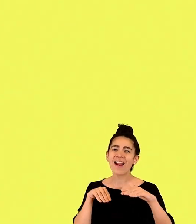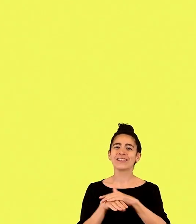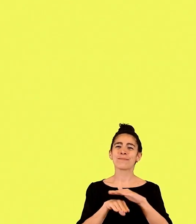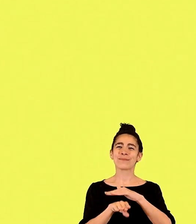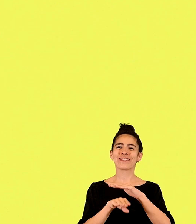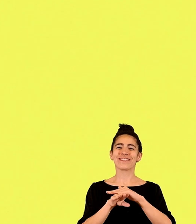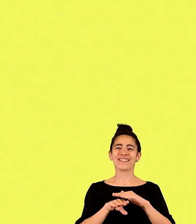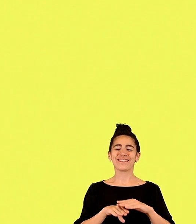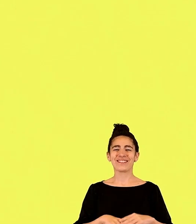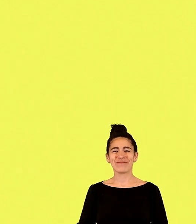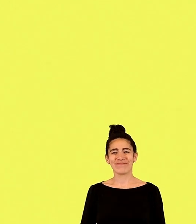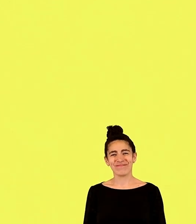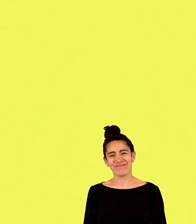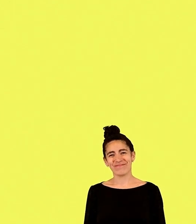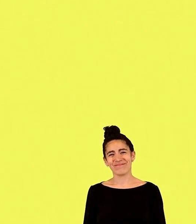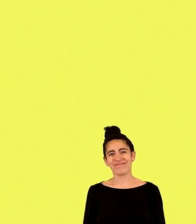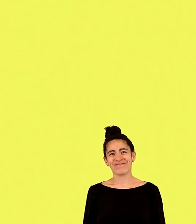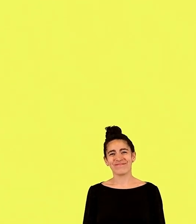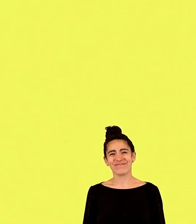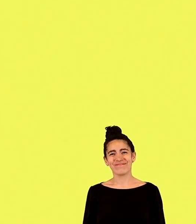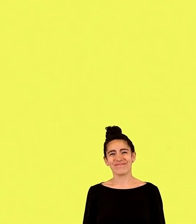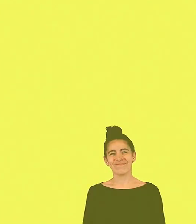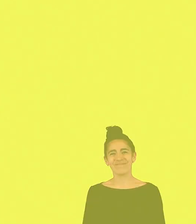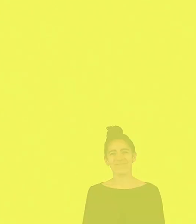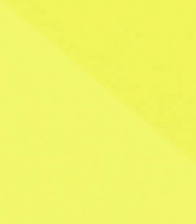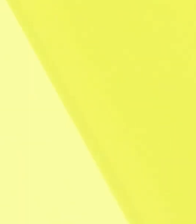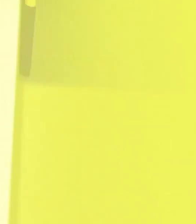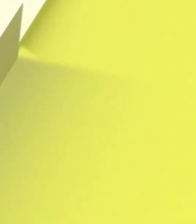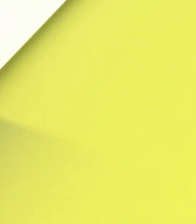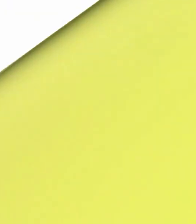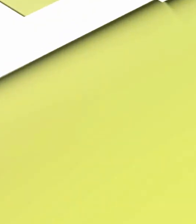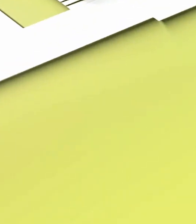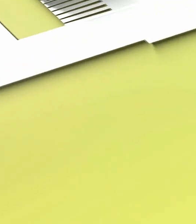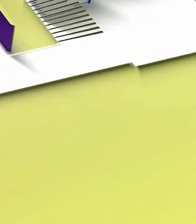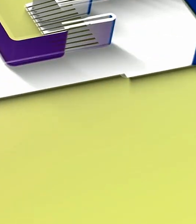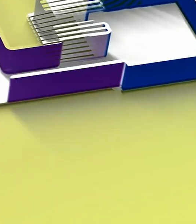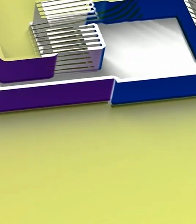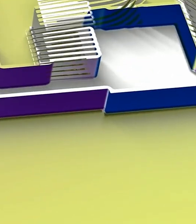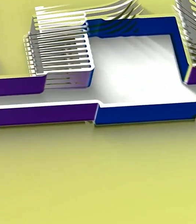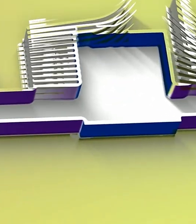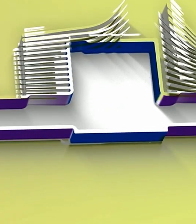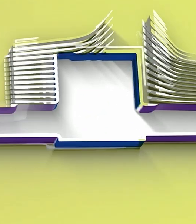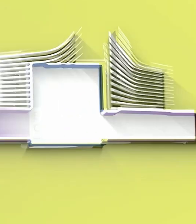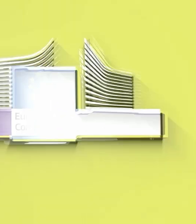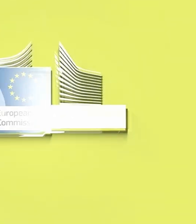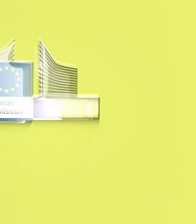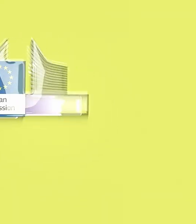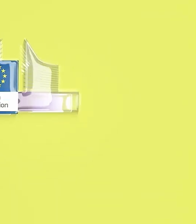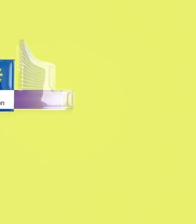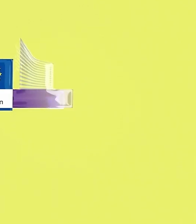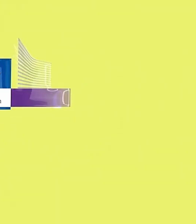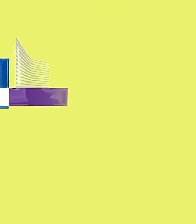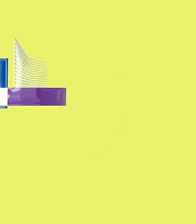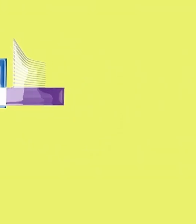AccessibleEU. Let's make it accessible. The AccessibleEU Centre logo is displayed.